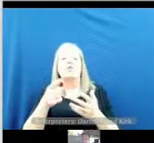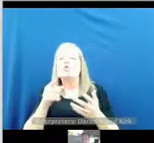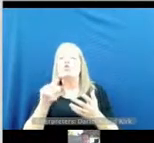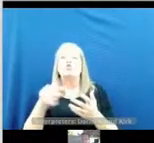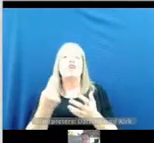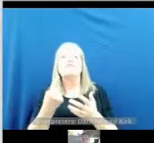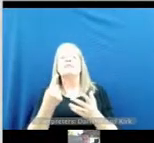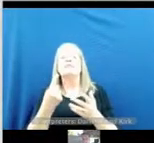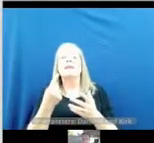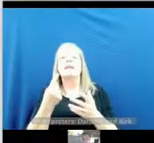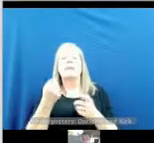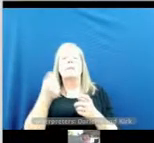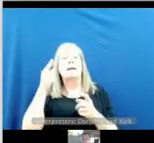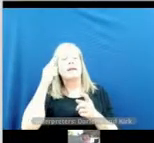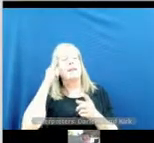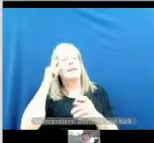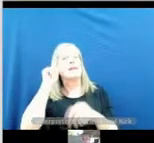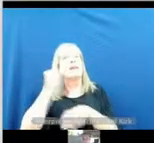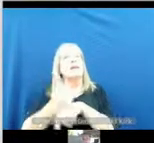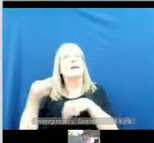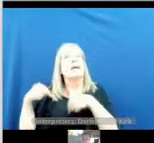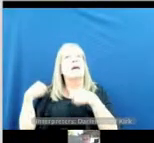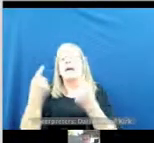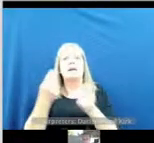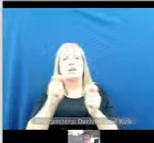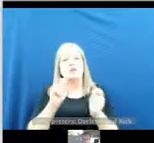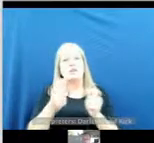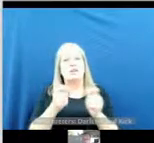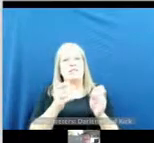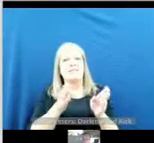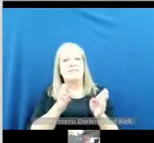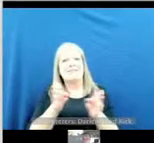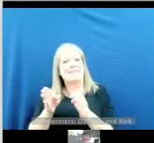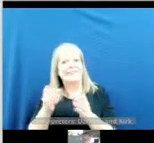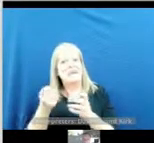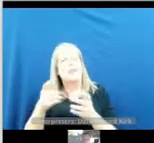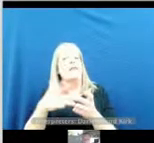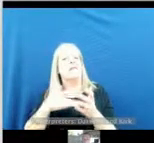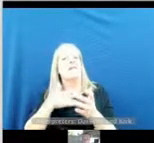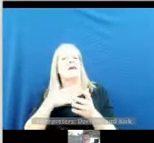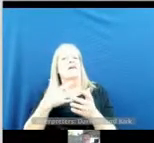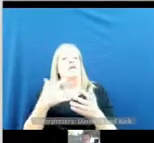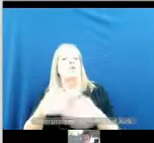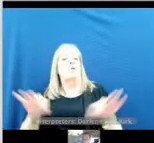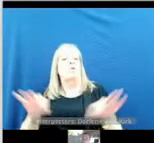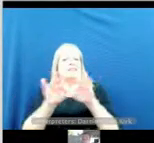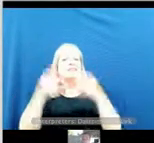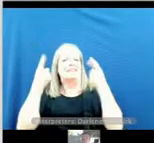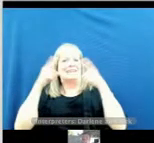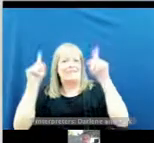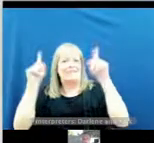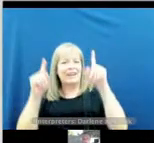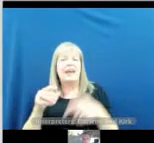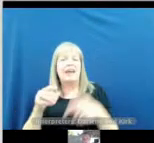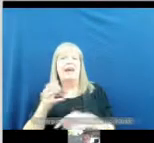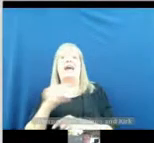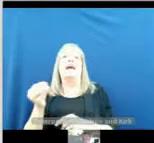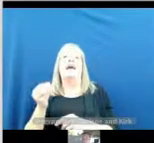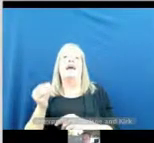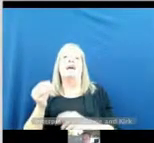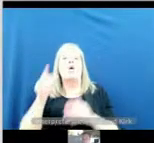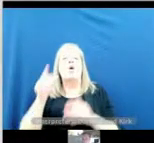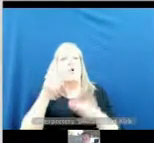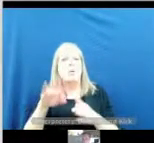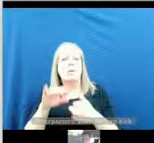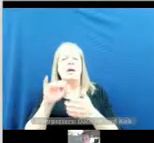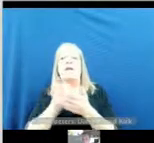your paradigm, then I think that our time together was successful. And I hope, too, that if the information is a little less